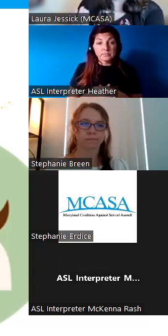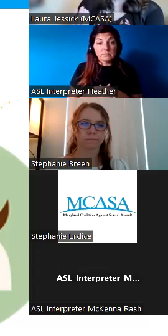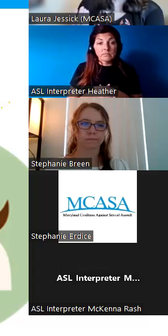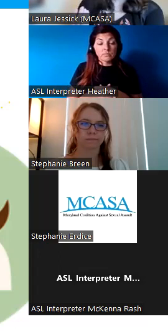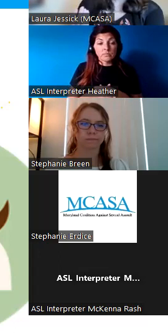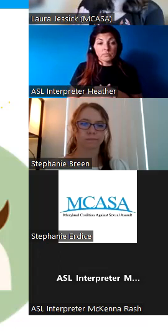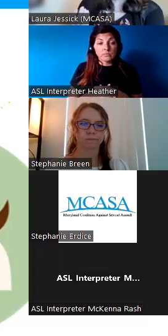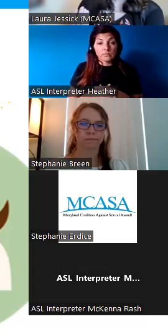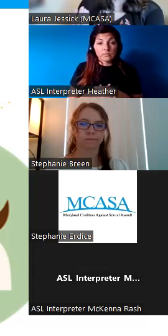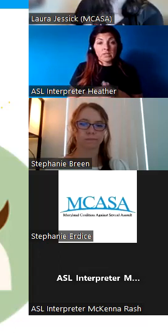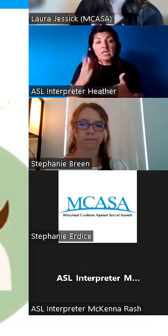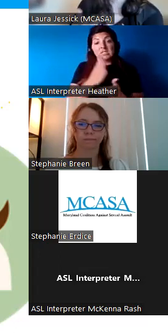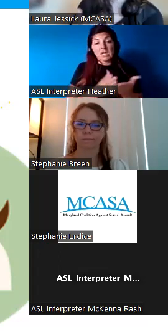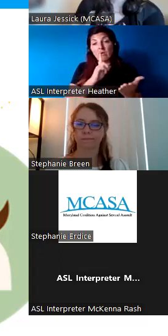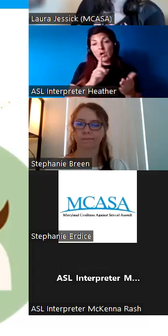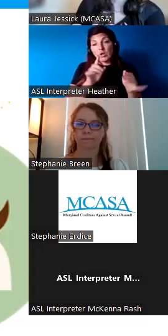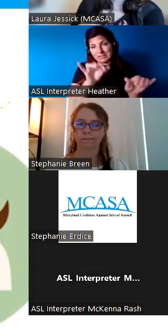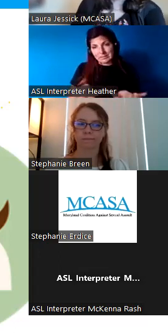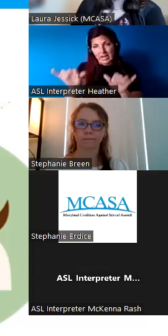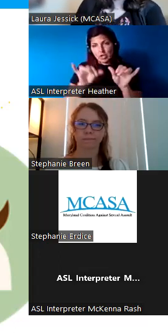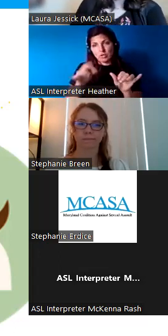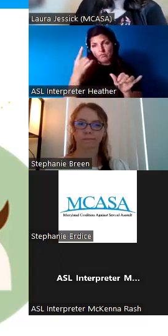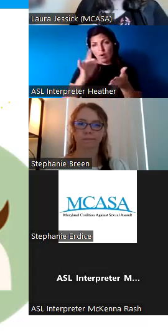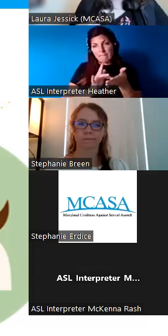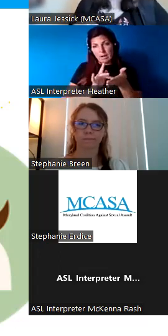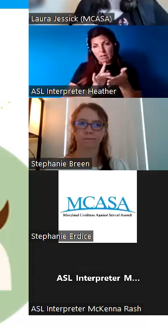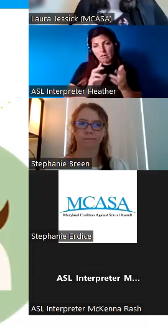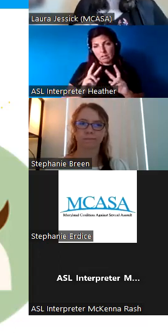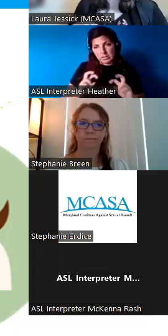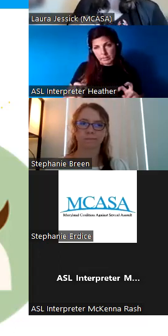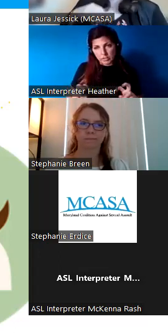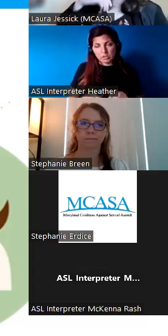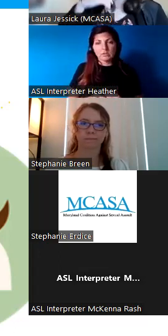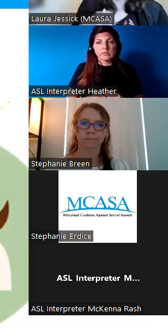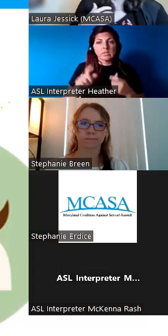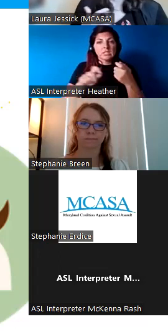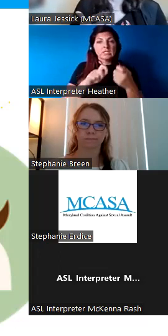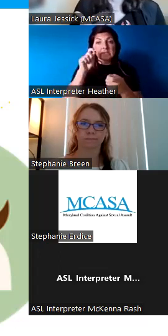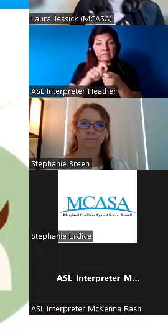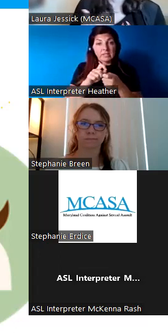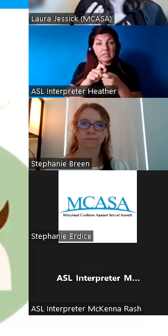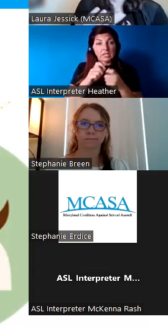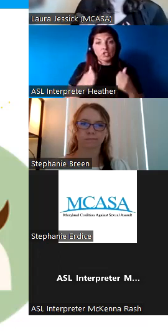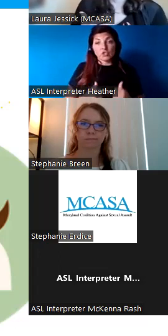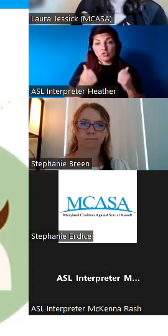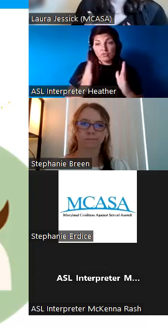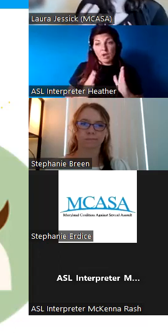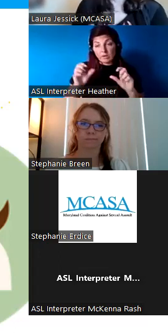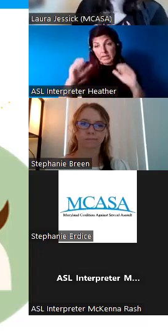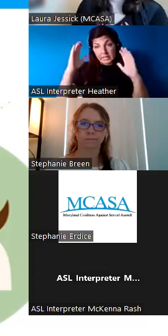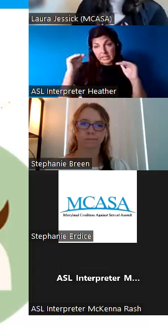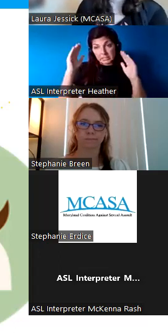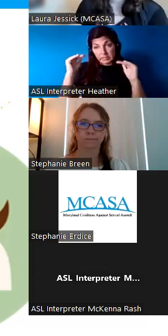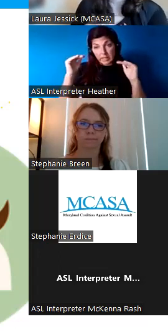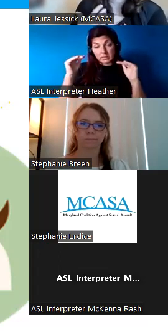very, I think, standard for a medical examination. In particular, a survivor can expect to go over their